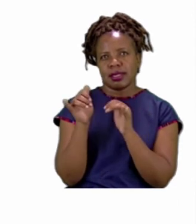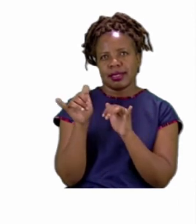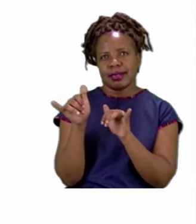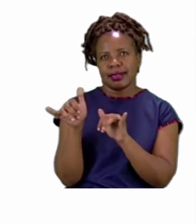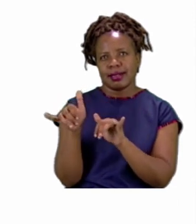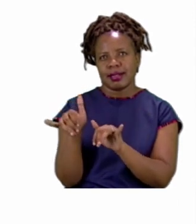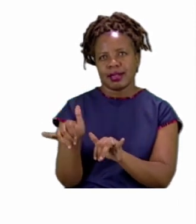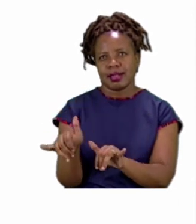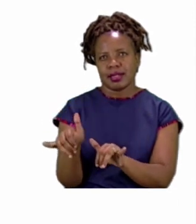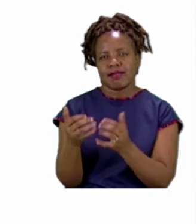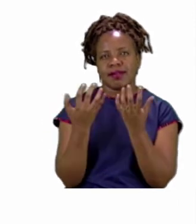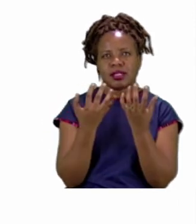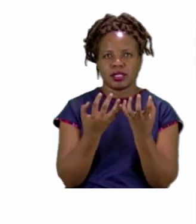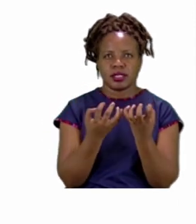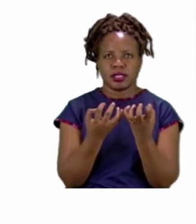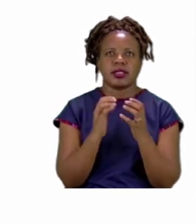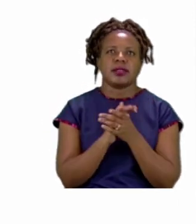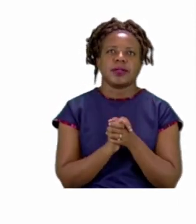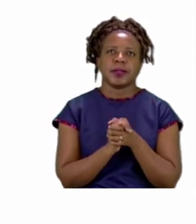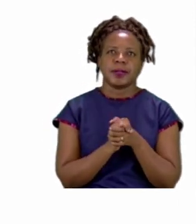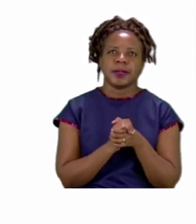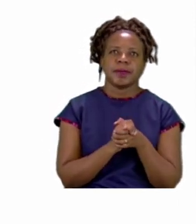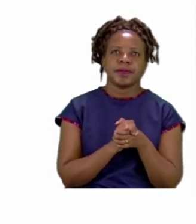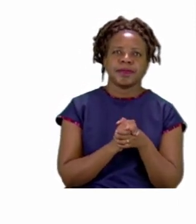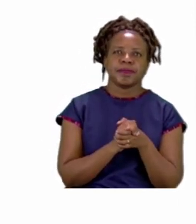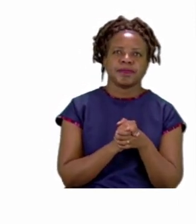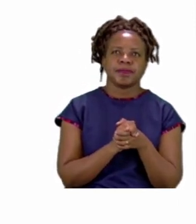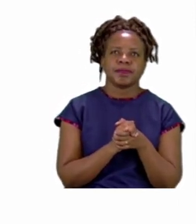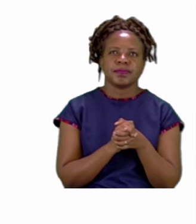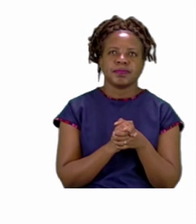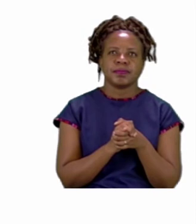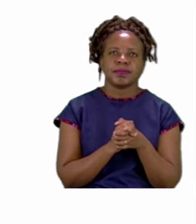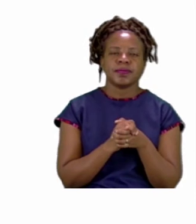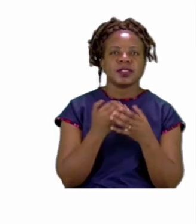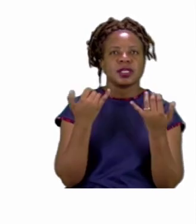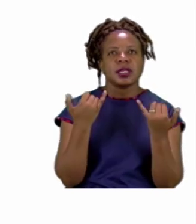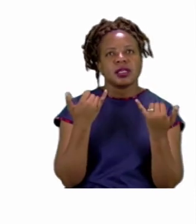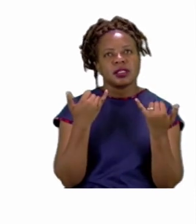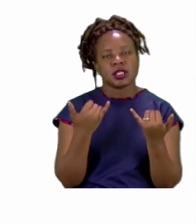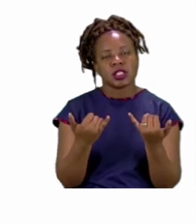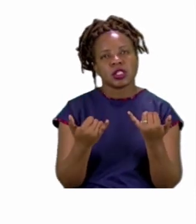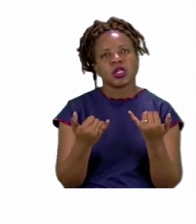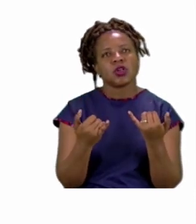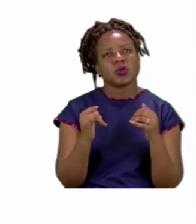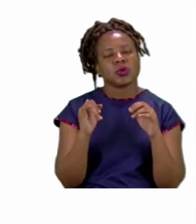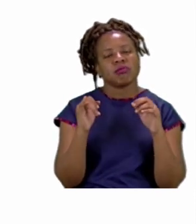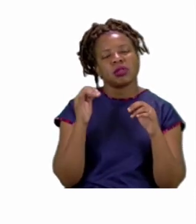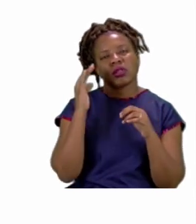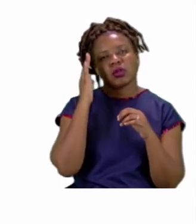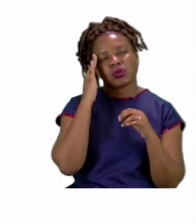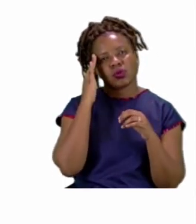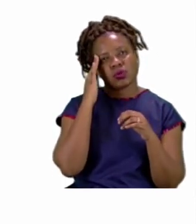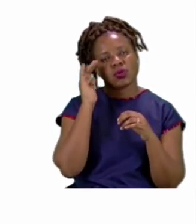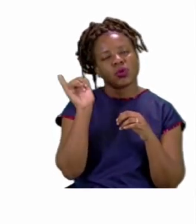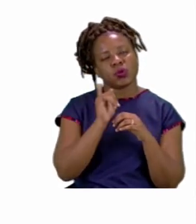and need. So we are going to try and find the correct one for number one. And I think the correct